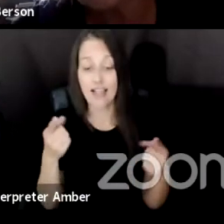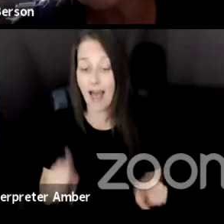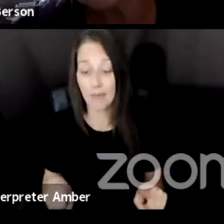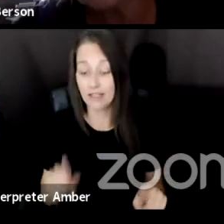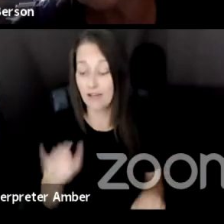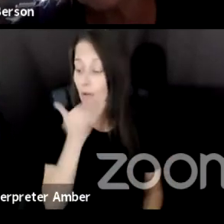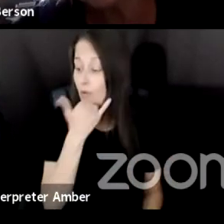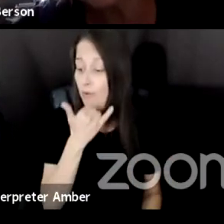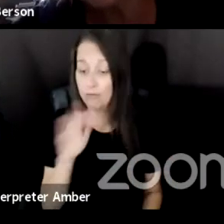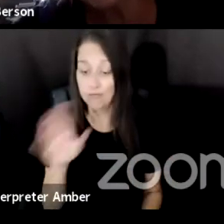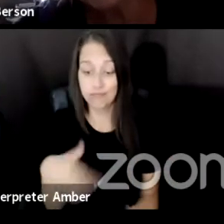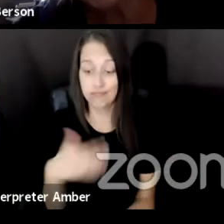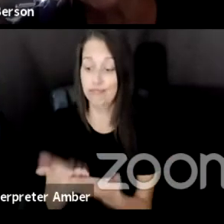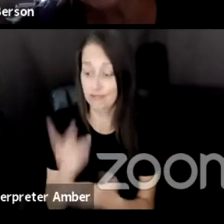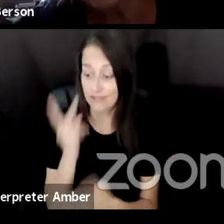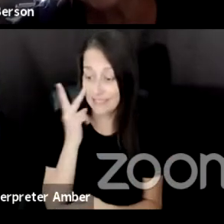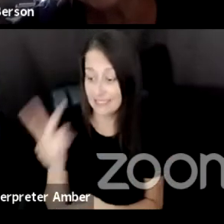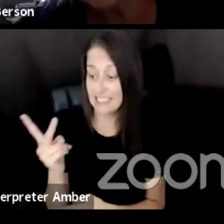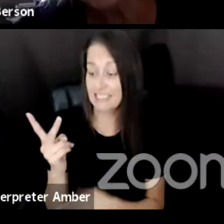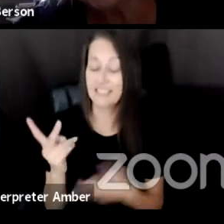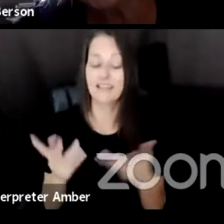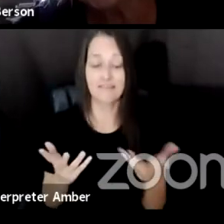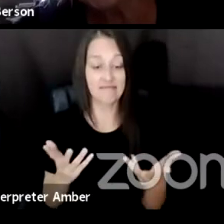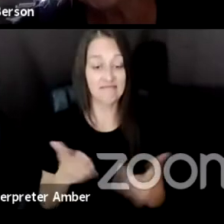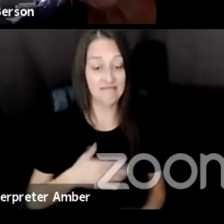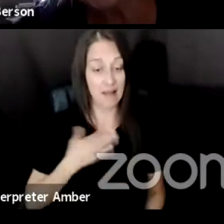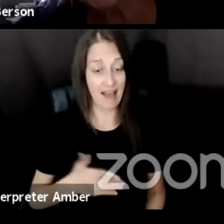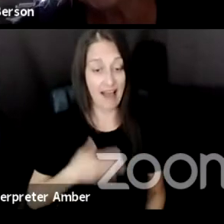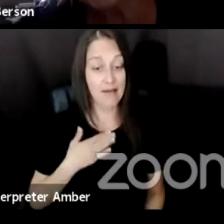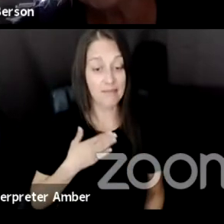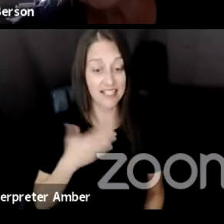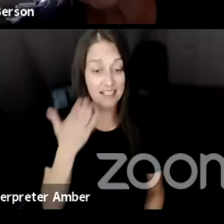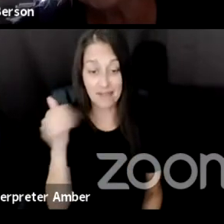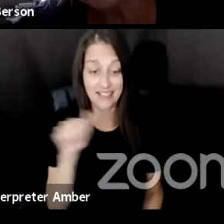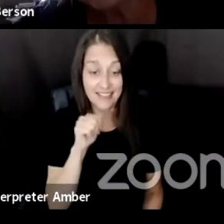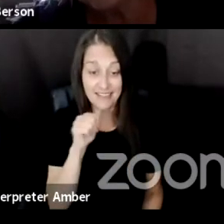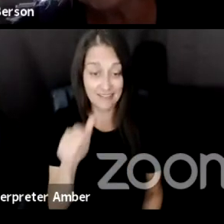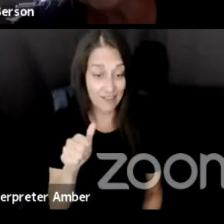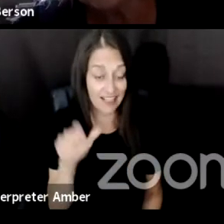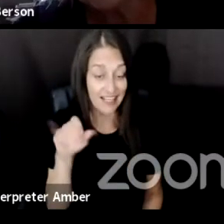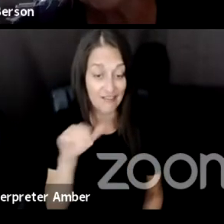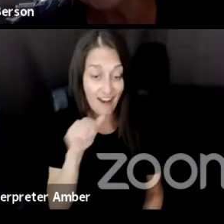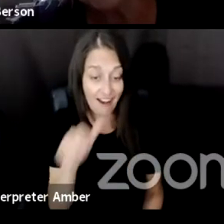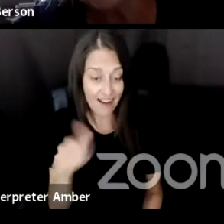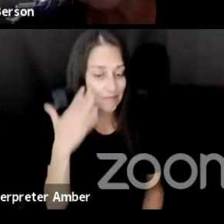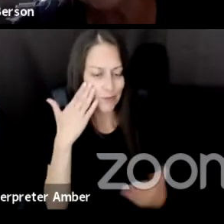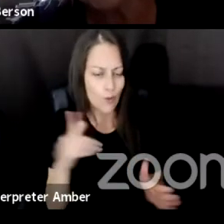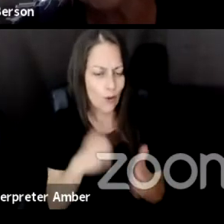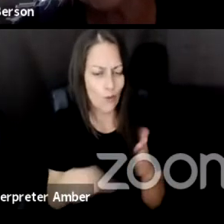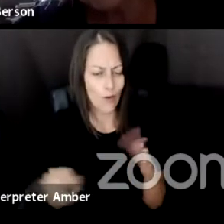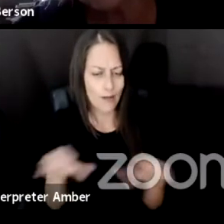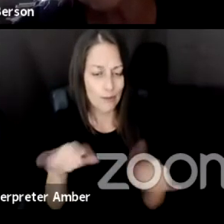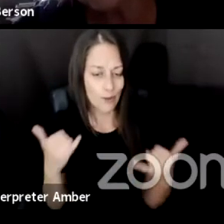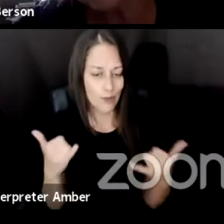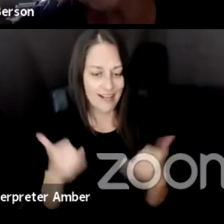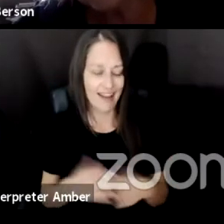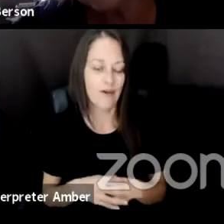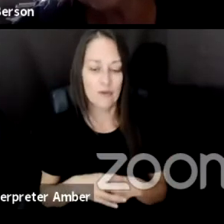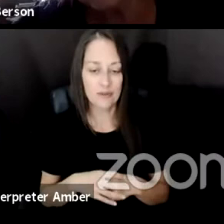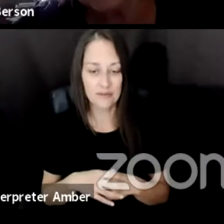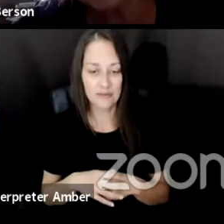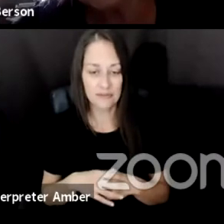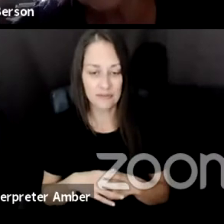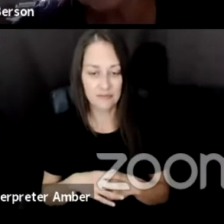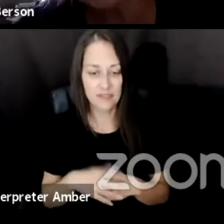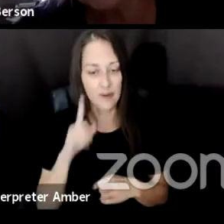And I'm very glad that I did, because I don't know what I would be doing if I was not here. But I think getting people to that door